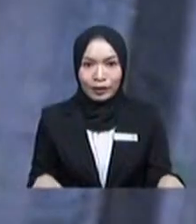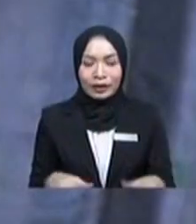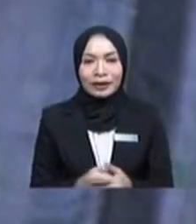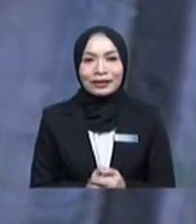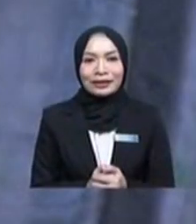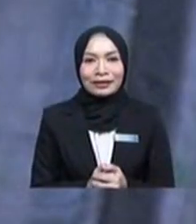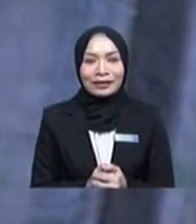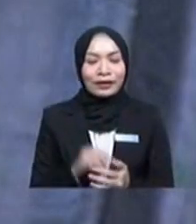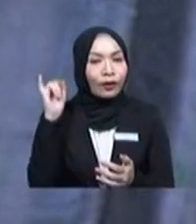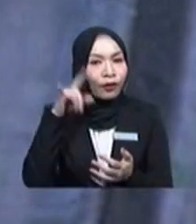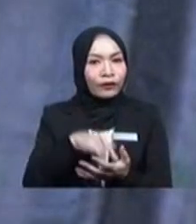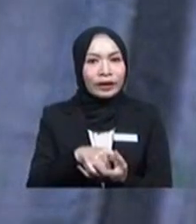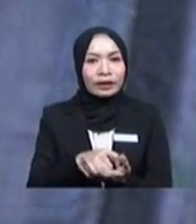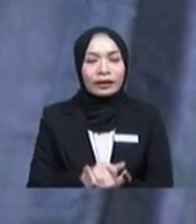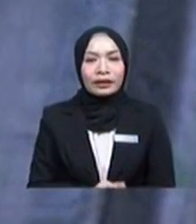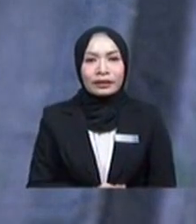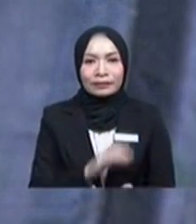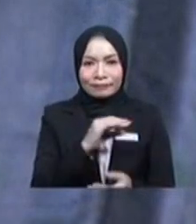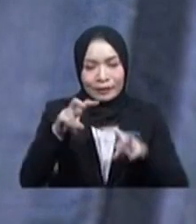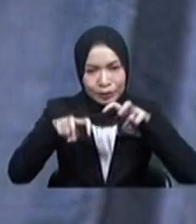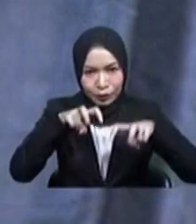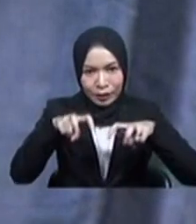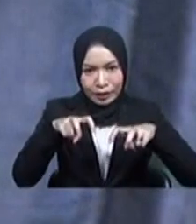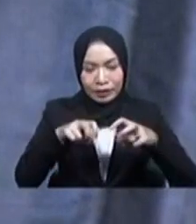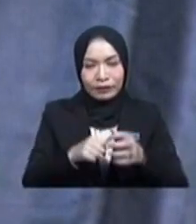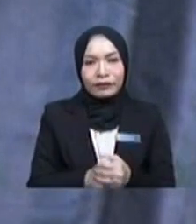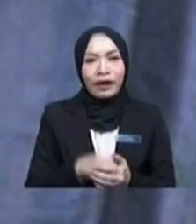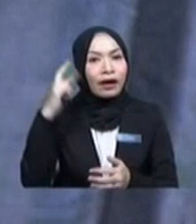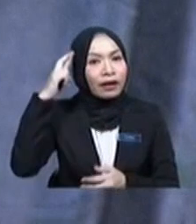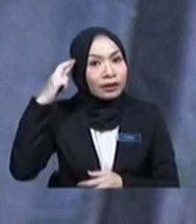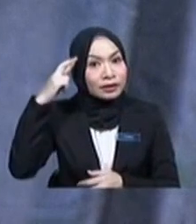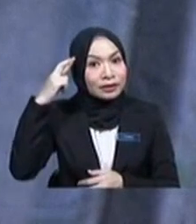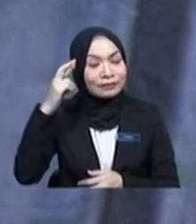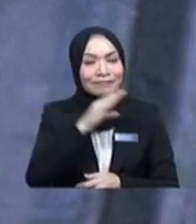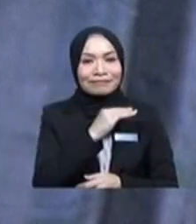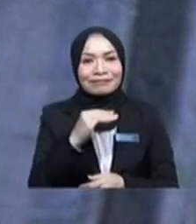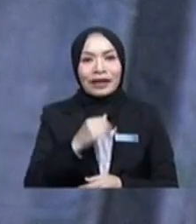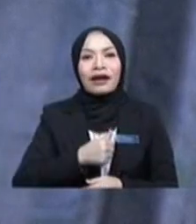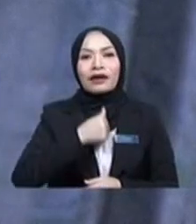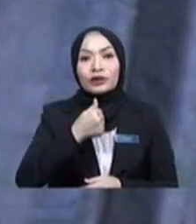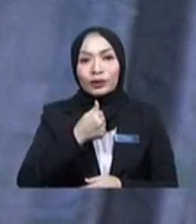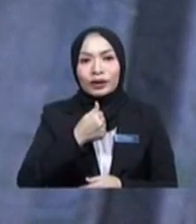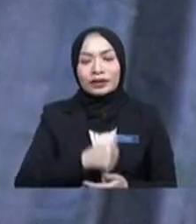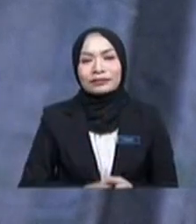competence, explorative, rational, and articulate.